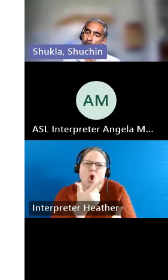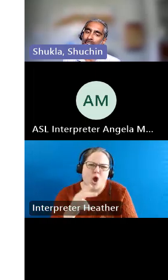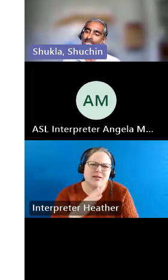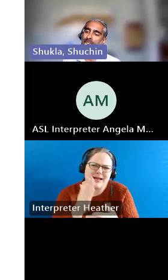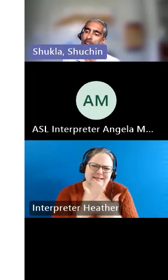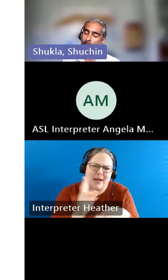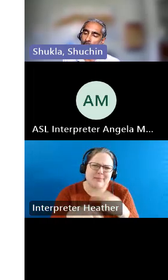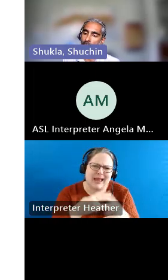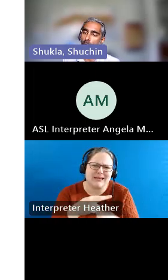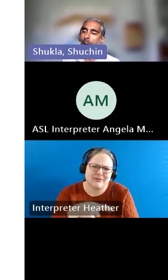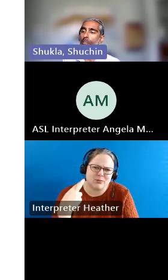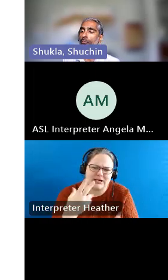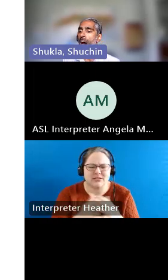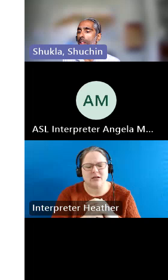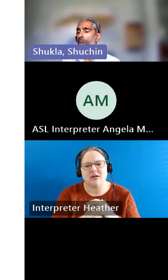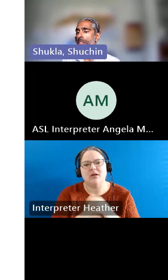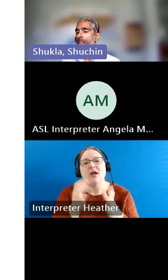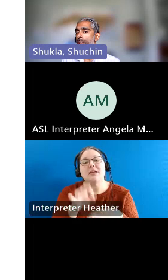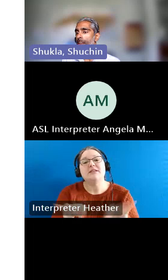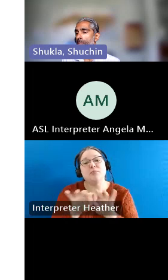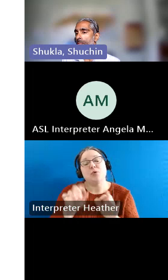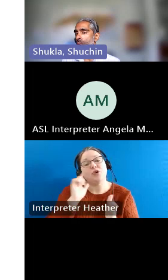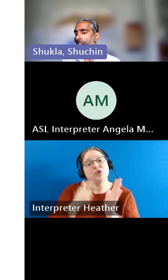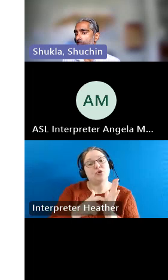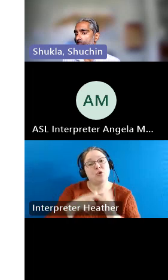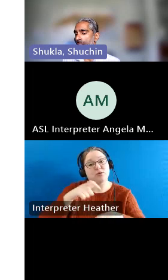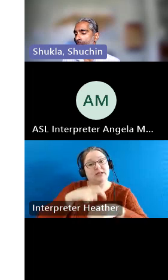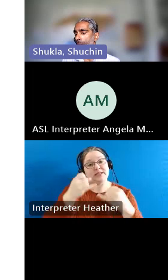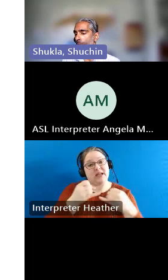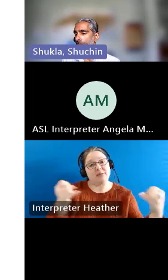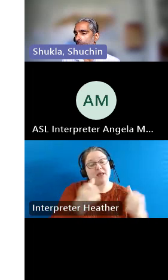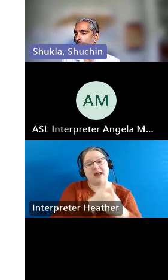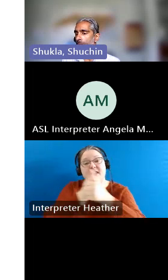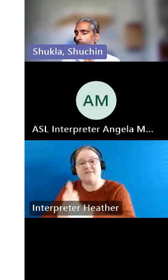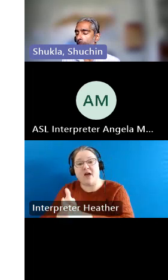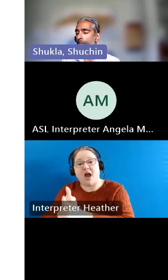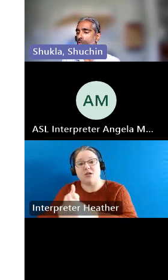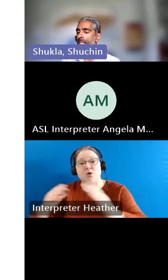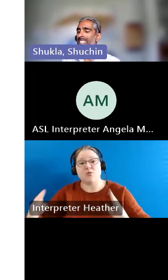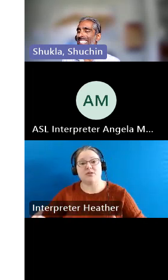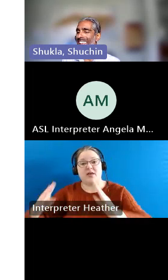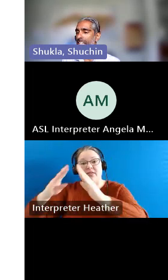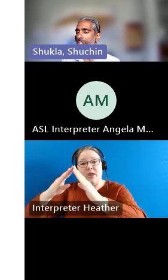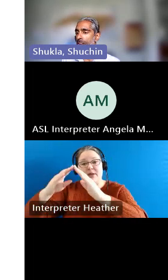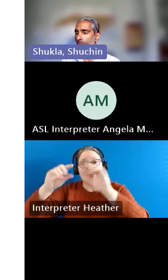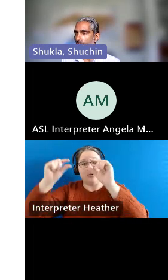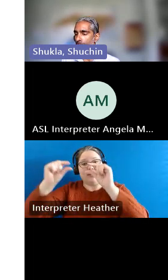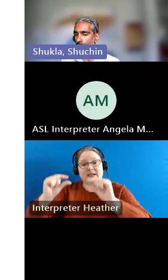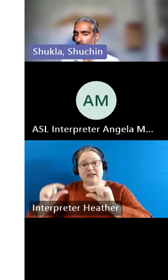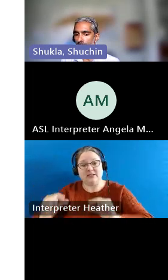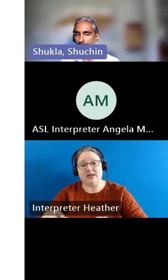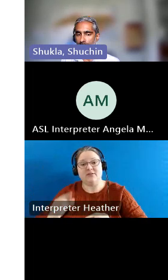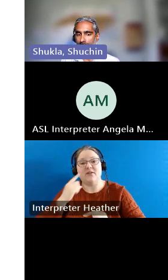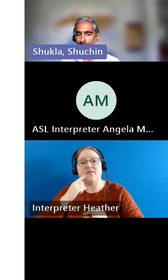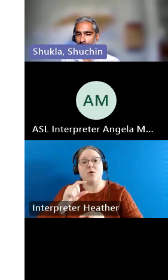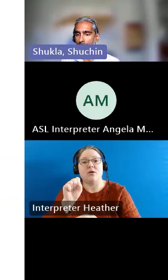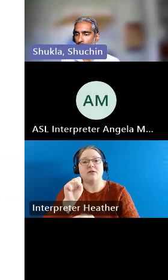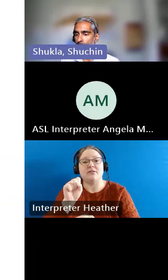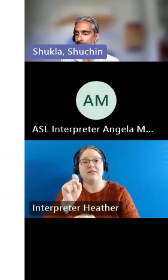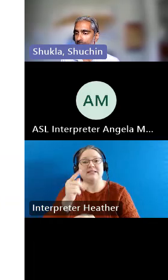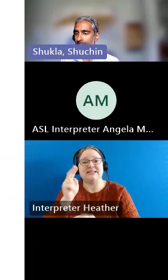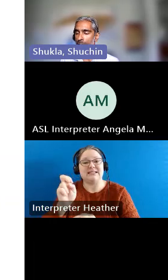recognize is that timeline often follows sort of how this pyramid demonstrates the stages of recovery.